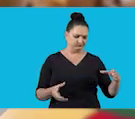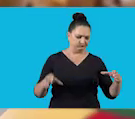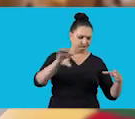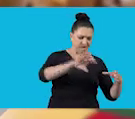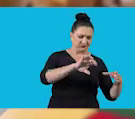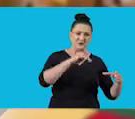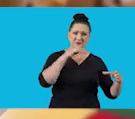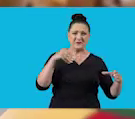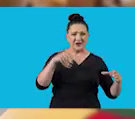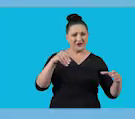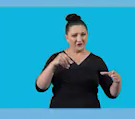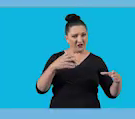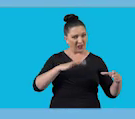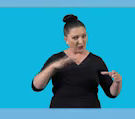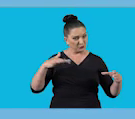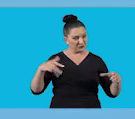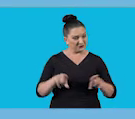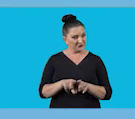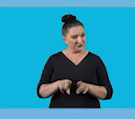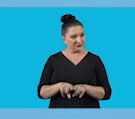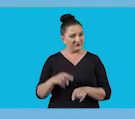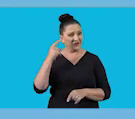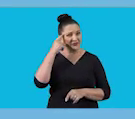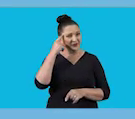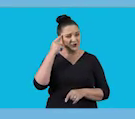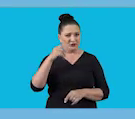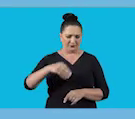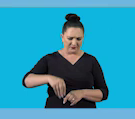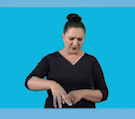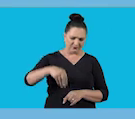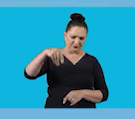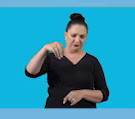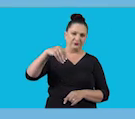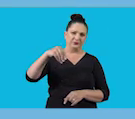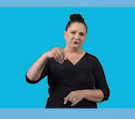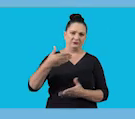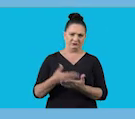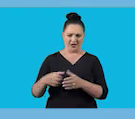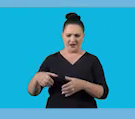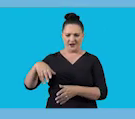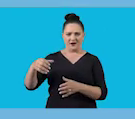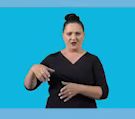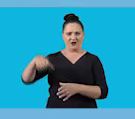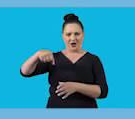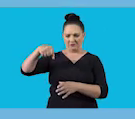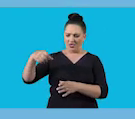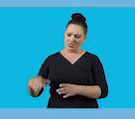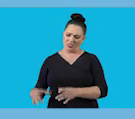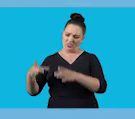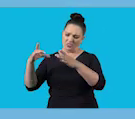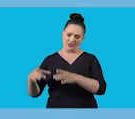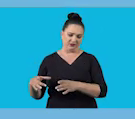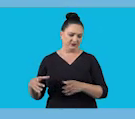a liquid? Question is, think of a bag of cake flour. You can pour the cake flour out of the bag into a mixing